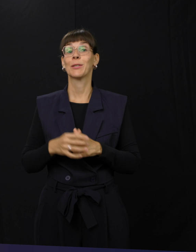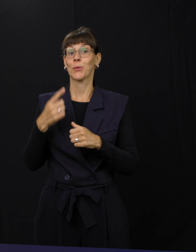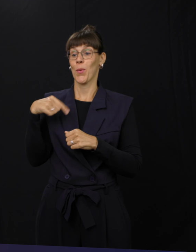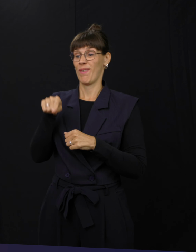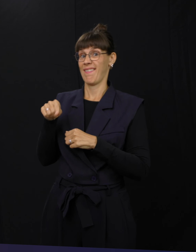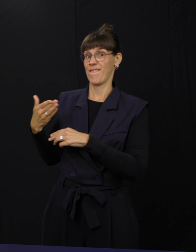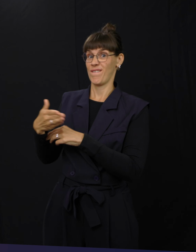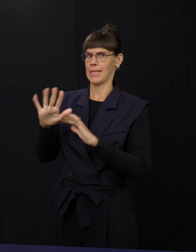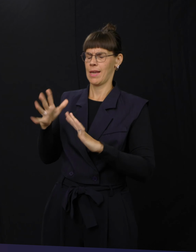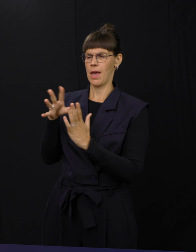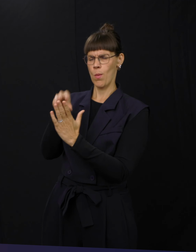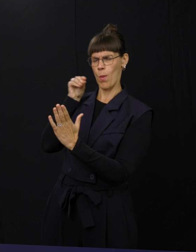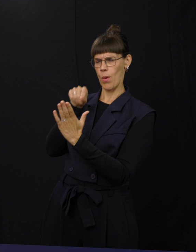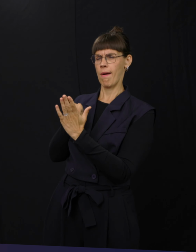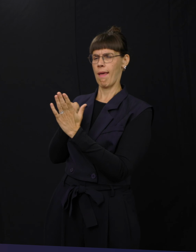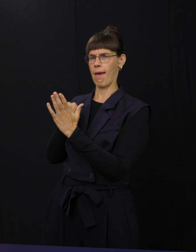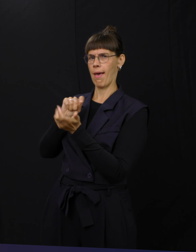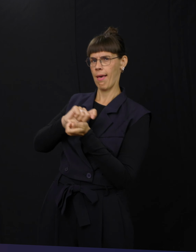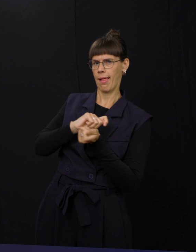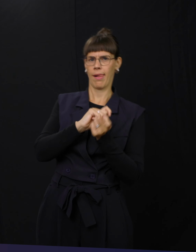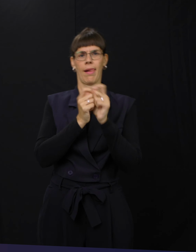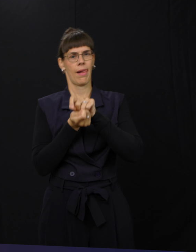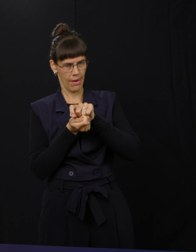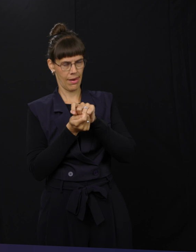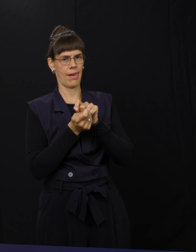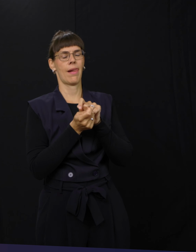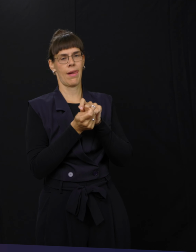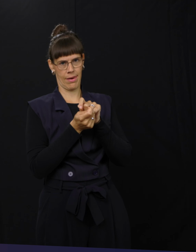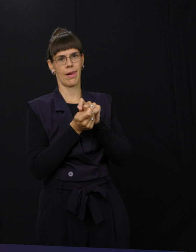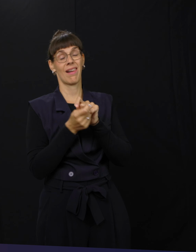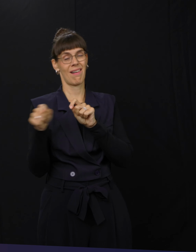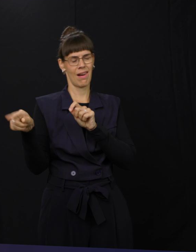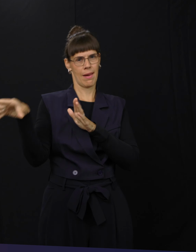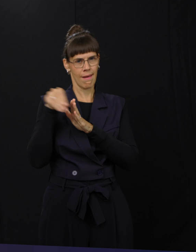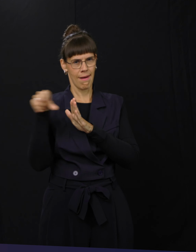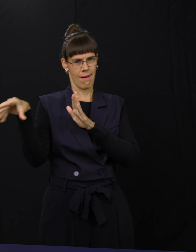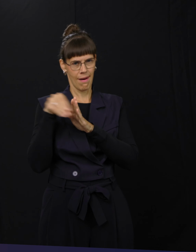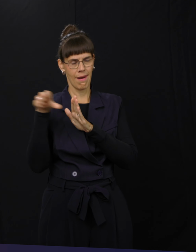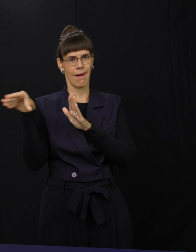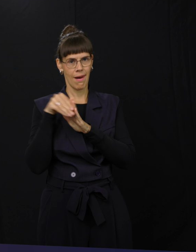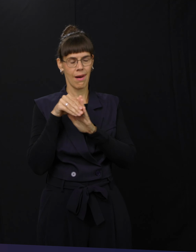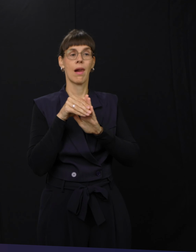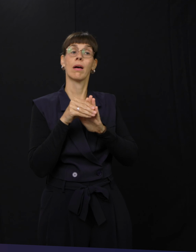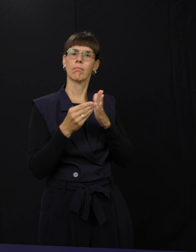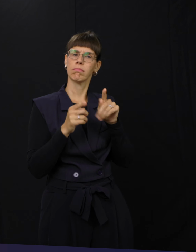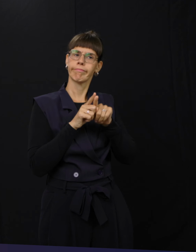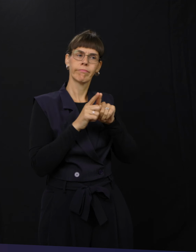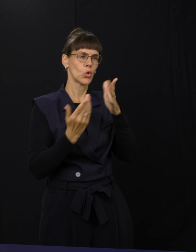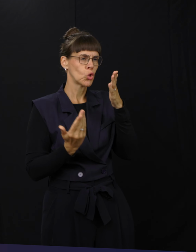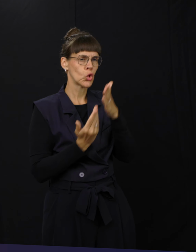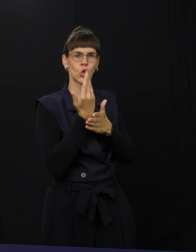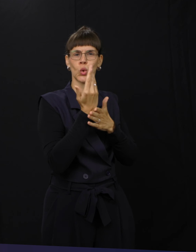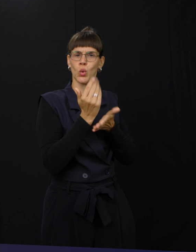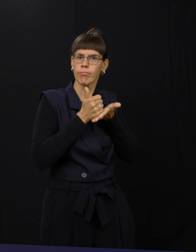them and translate these ideas and this information into a novel,